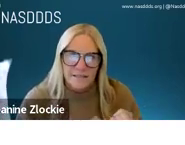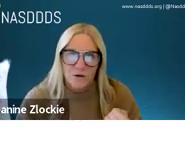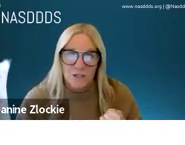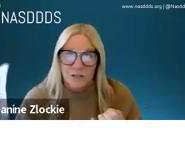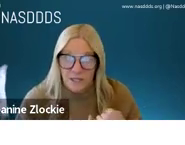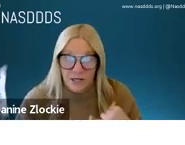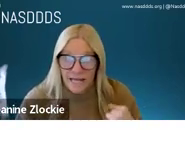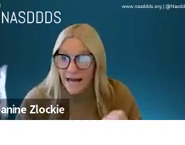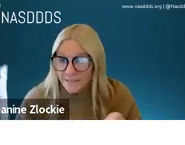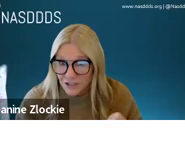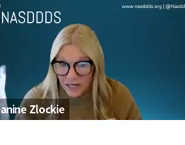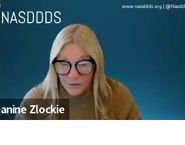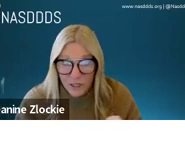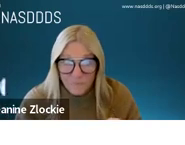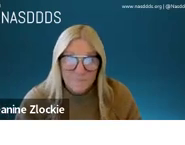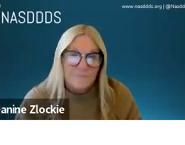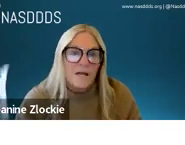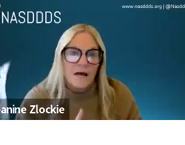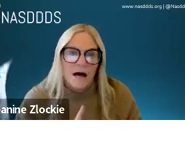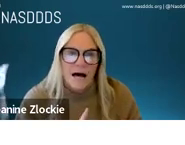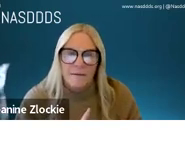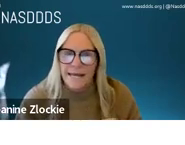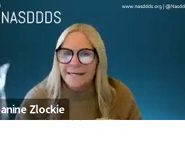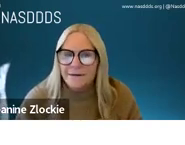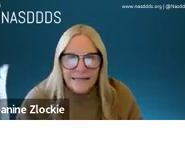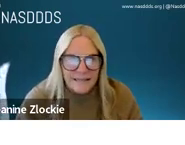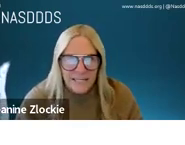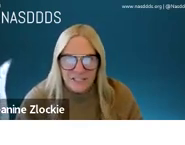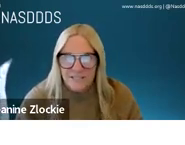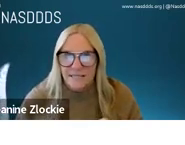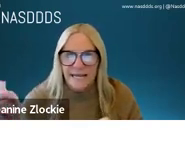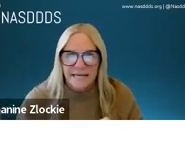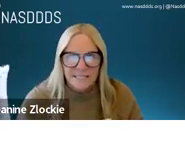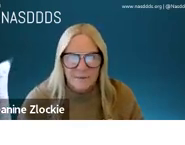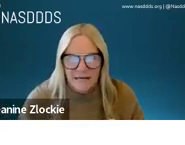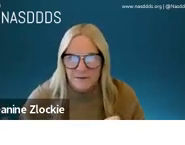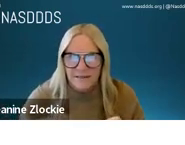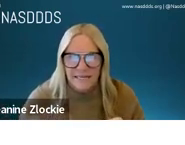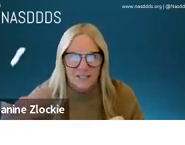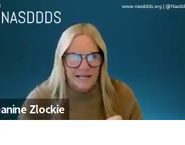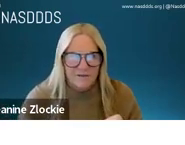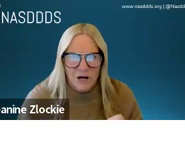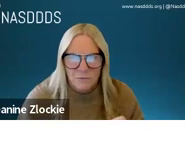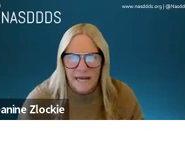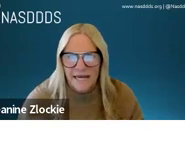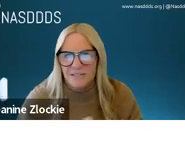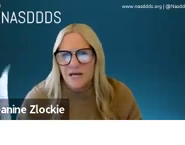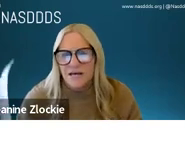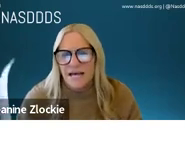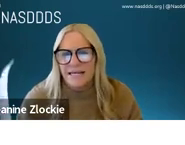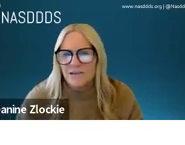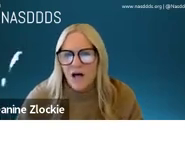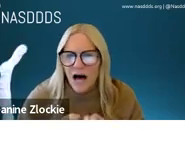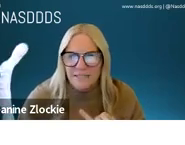is the Social Security Act in general. Any regulations, like the HCBS regulations, have their own